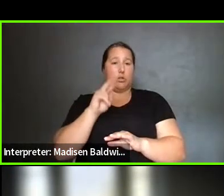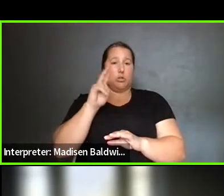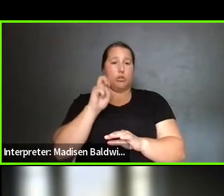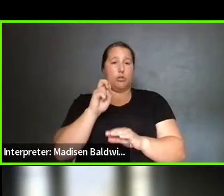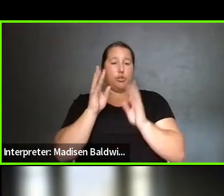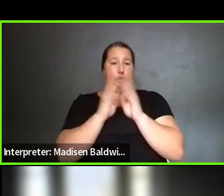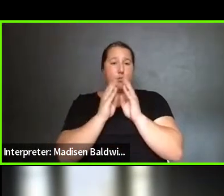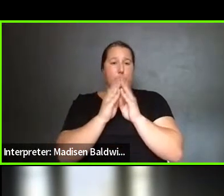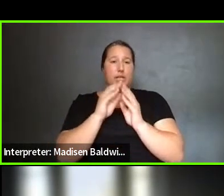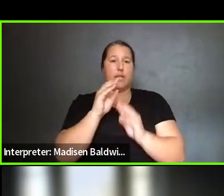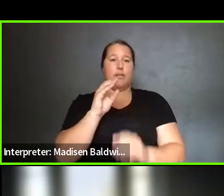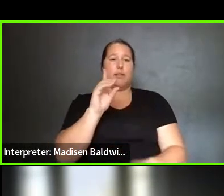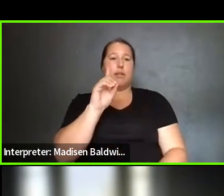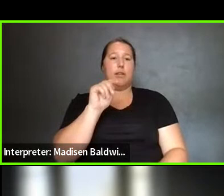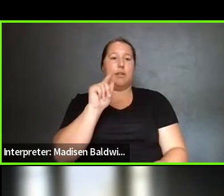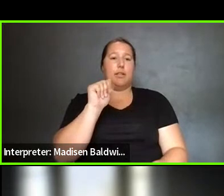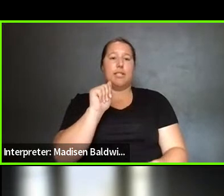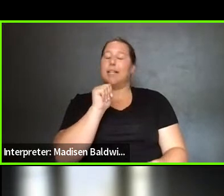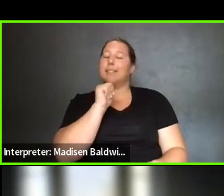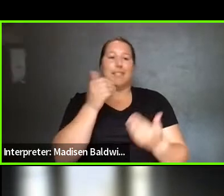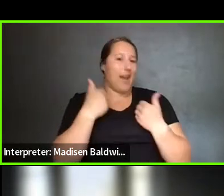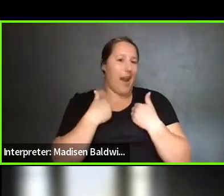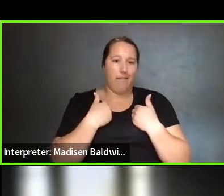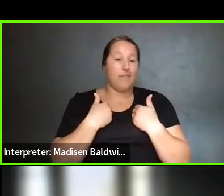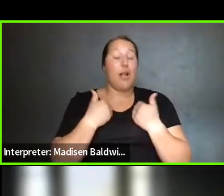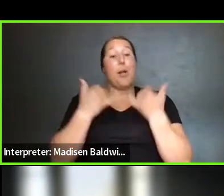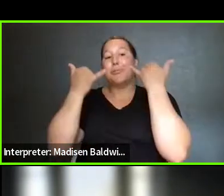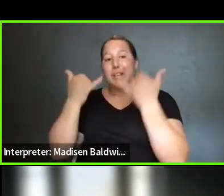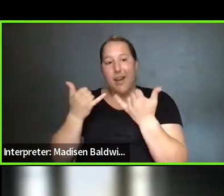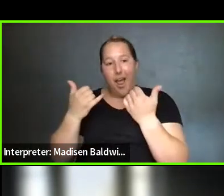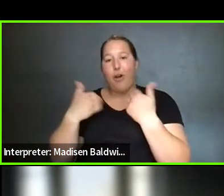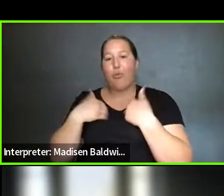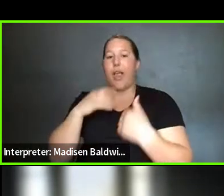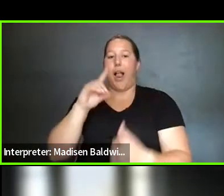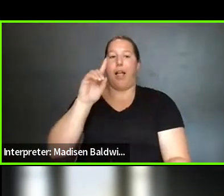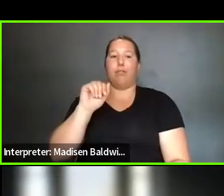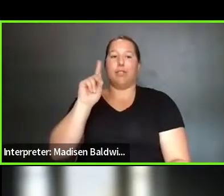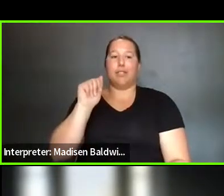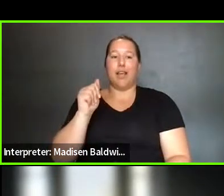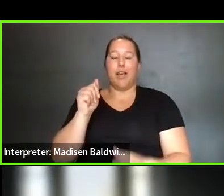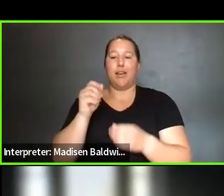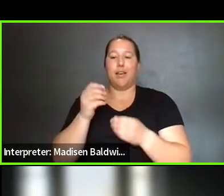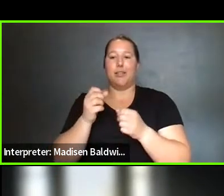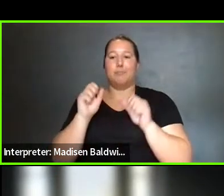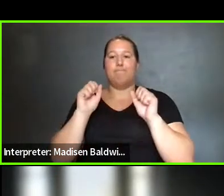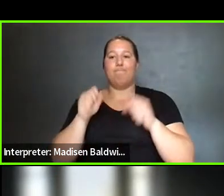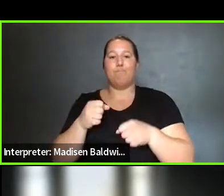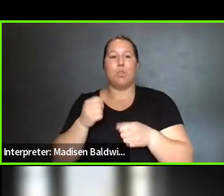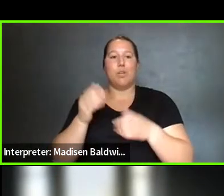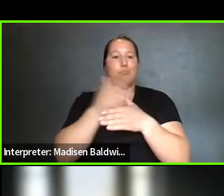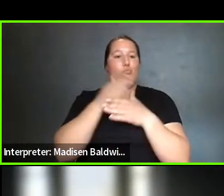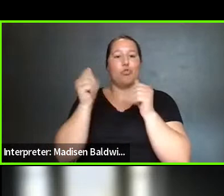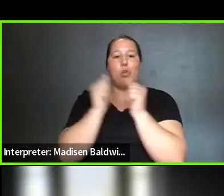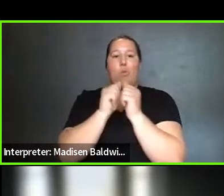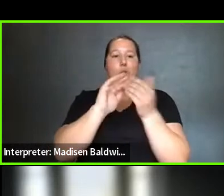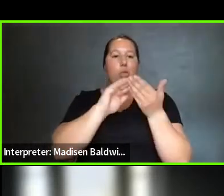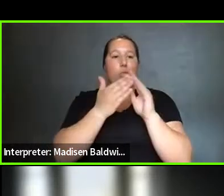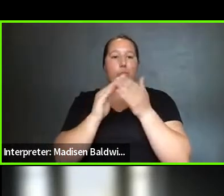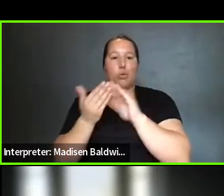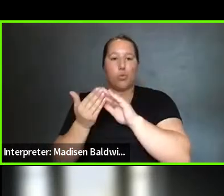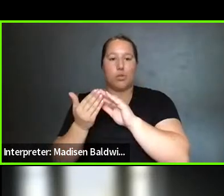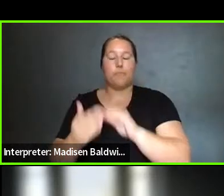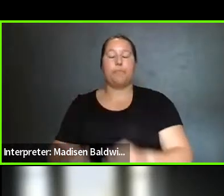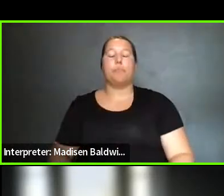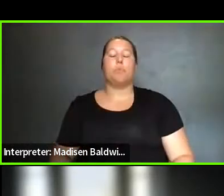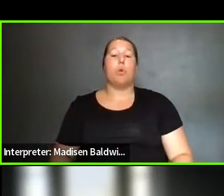not available. And now that data is available for the community. And so, and many members